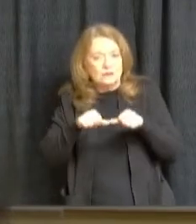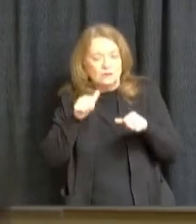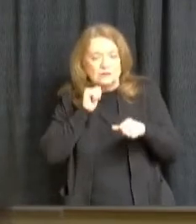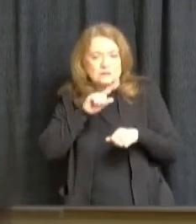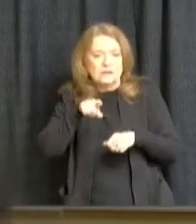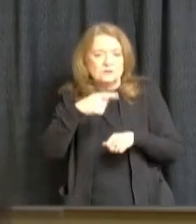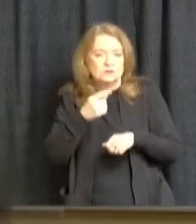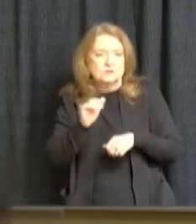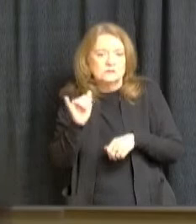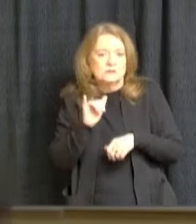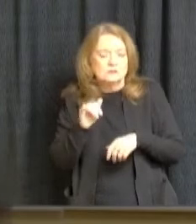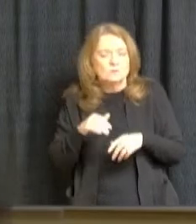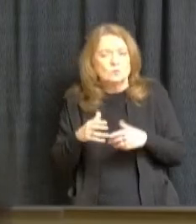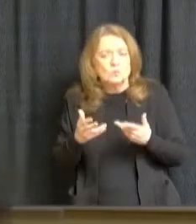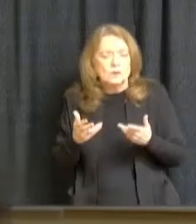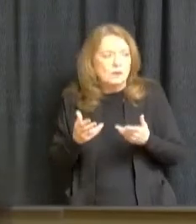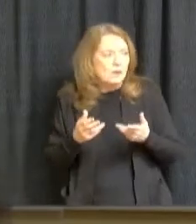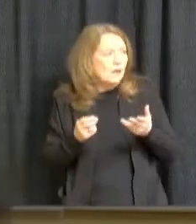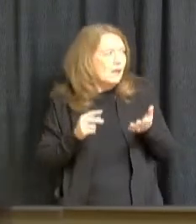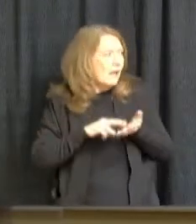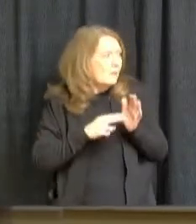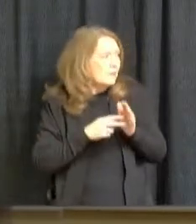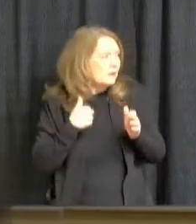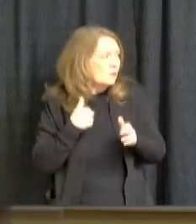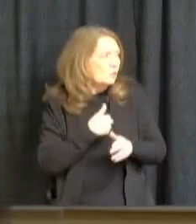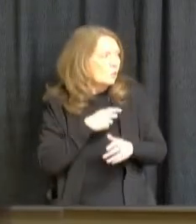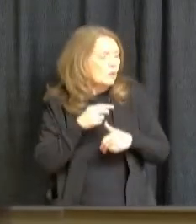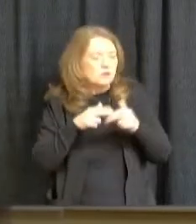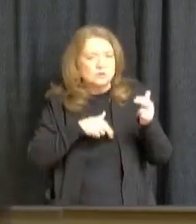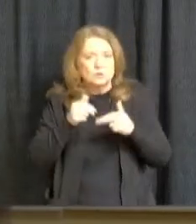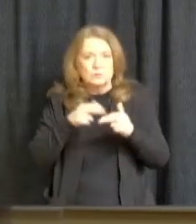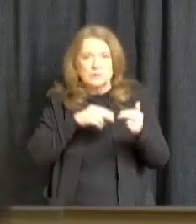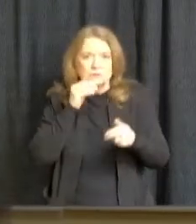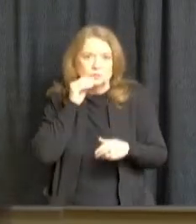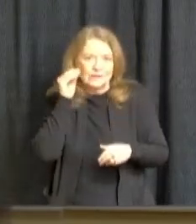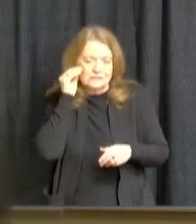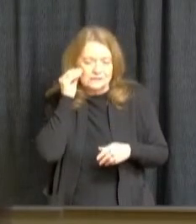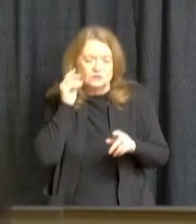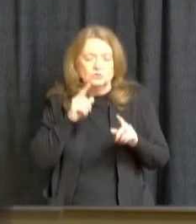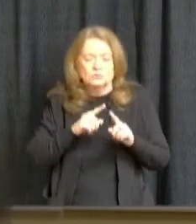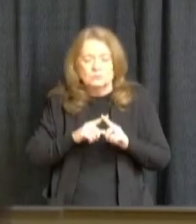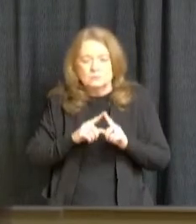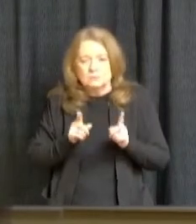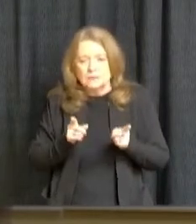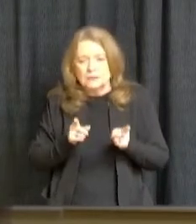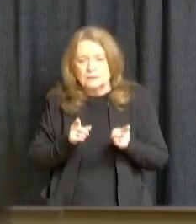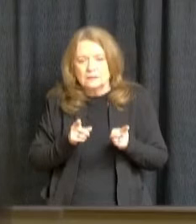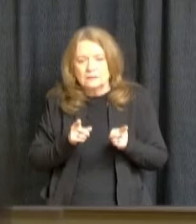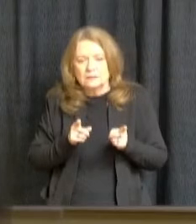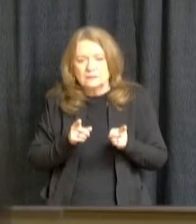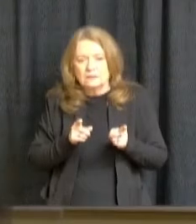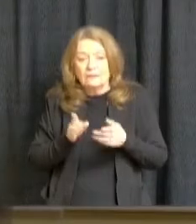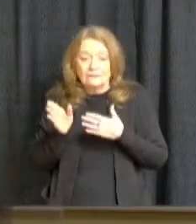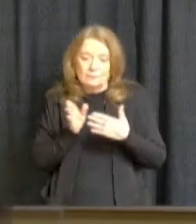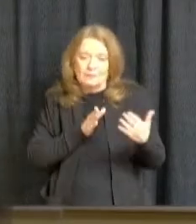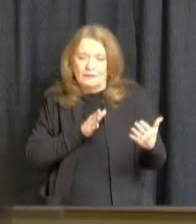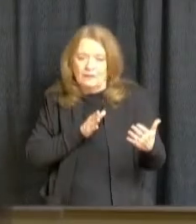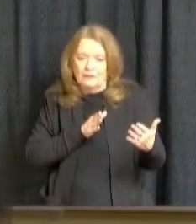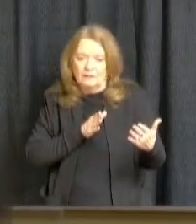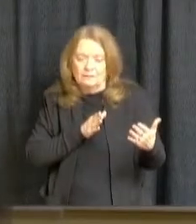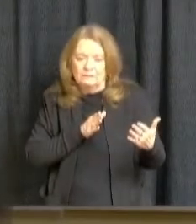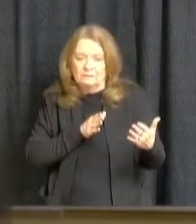like as of today. We do build residential, but the plan is,